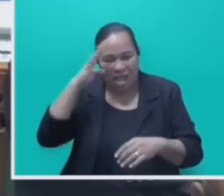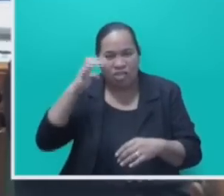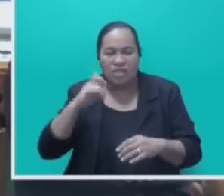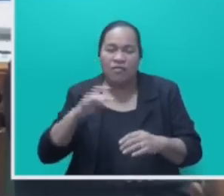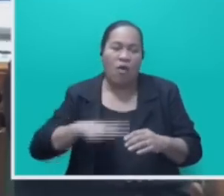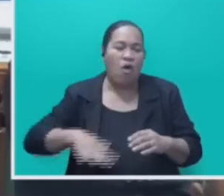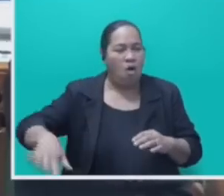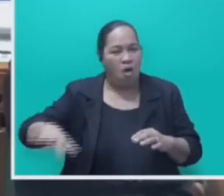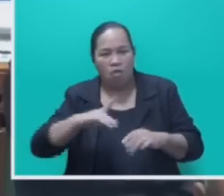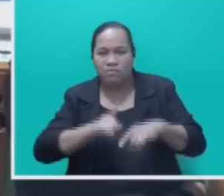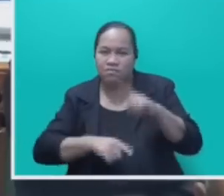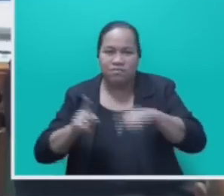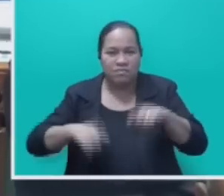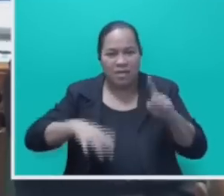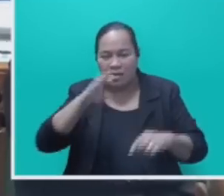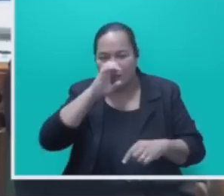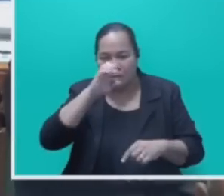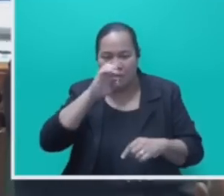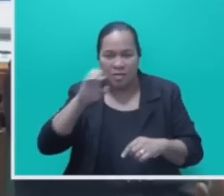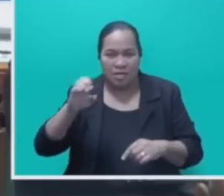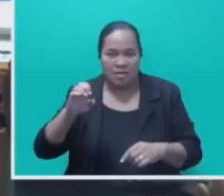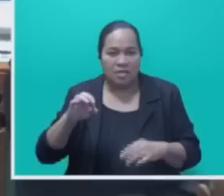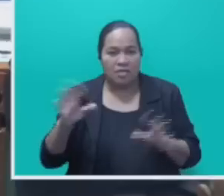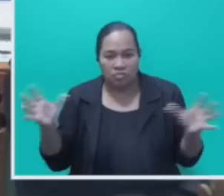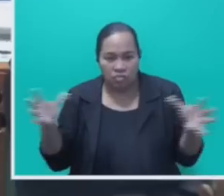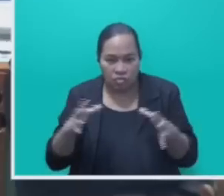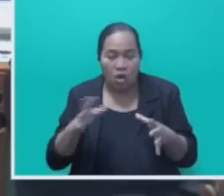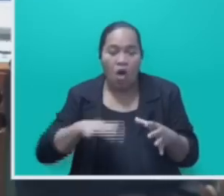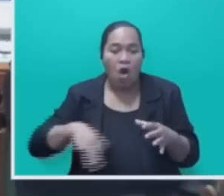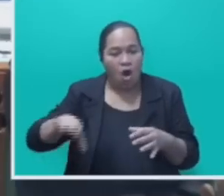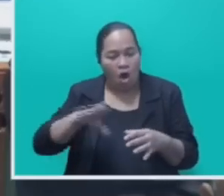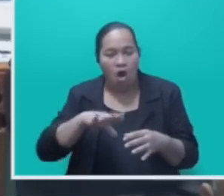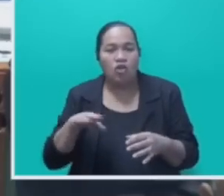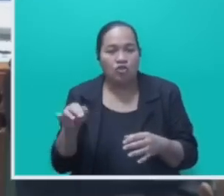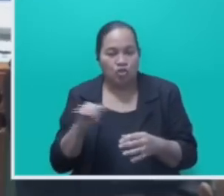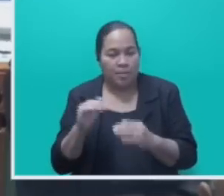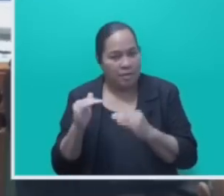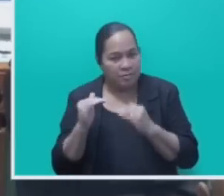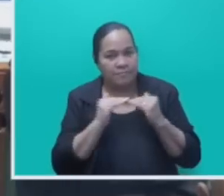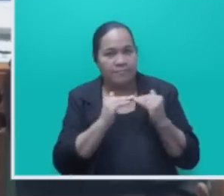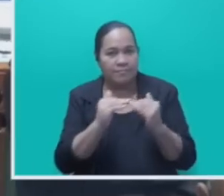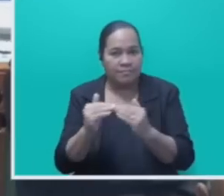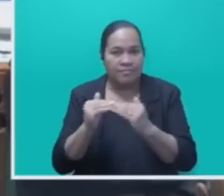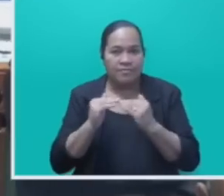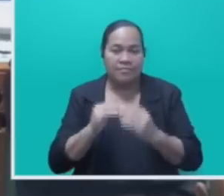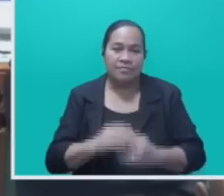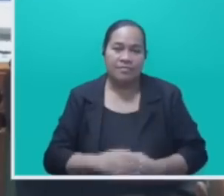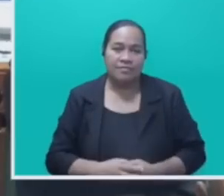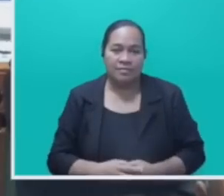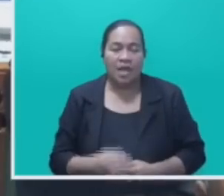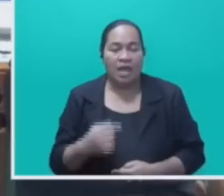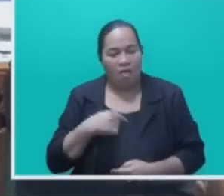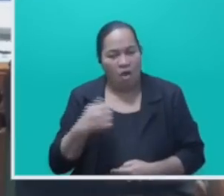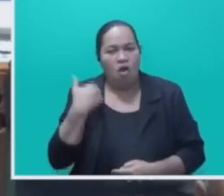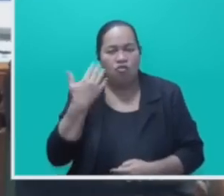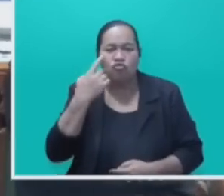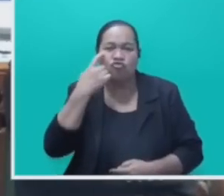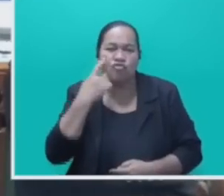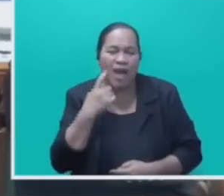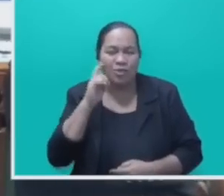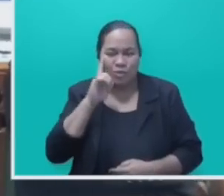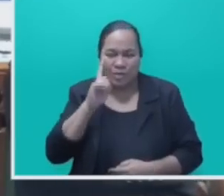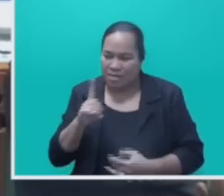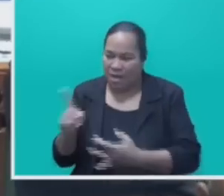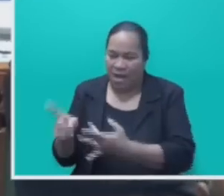which everyone belongs to and everyone deserves substantive equal treatment. I've always tried to see my fellow